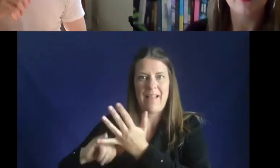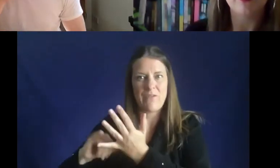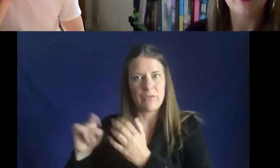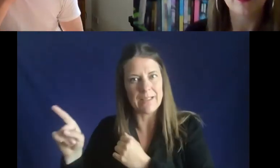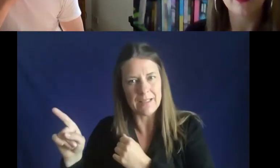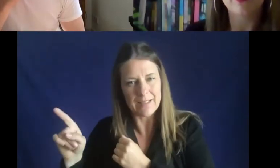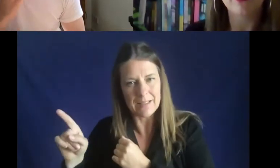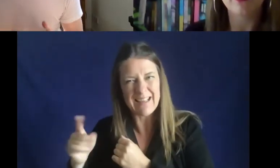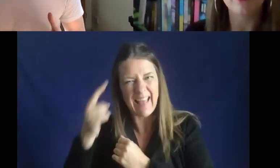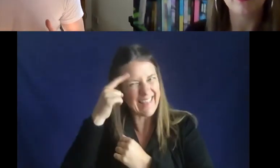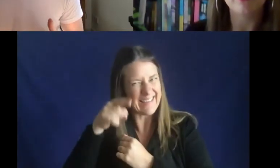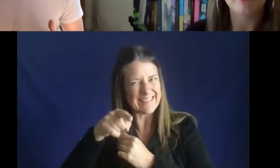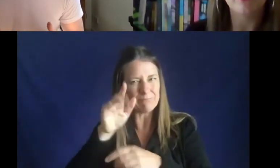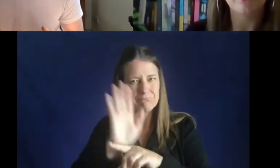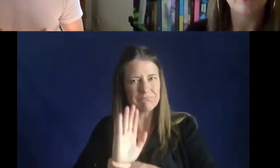2 hours long. It's quite